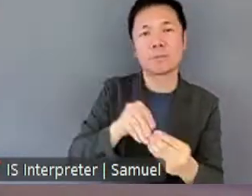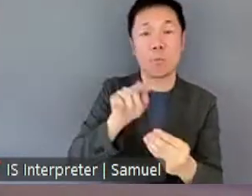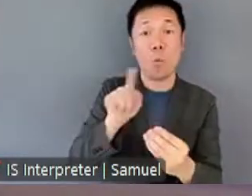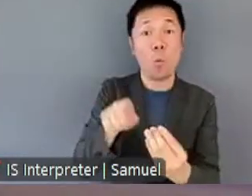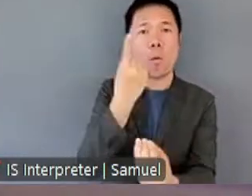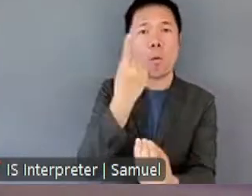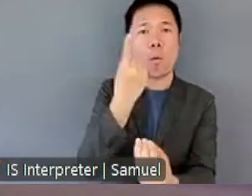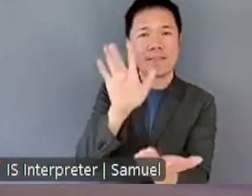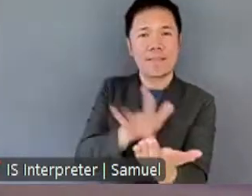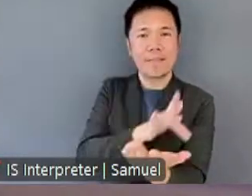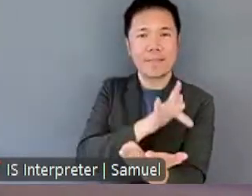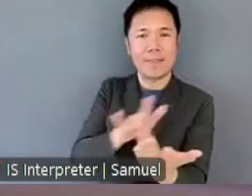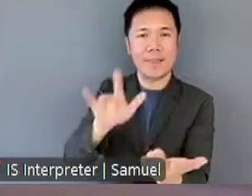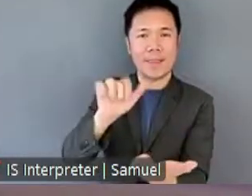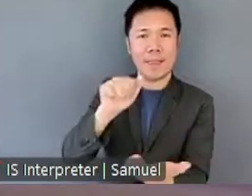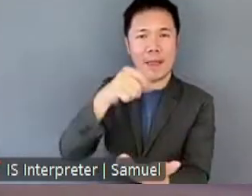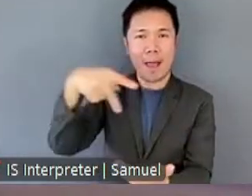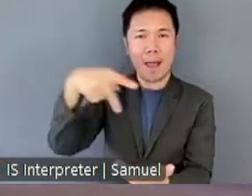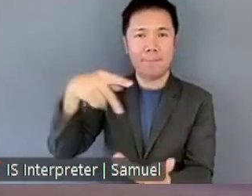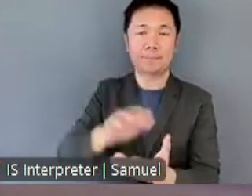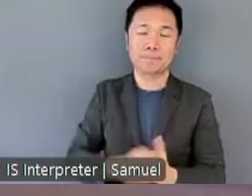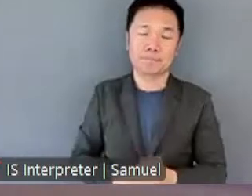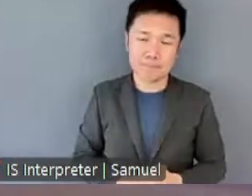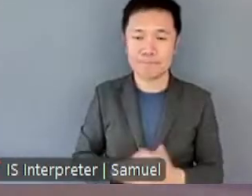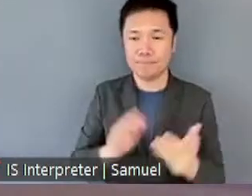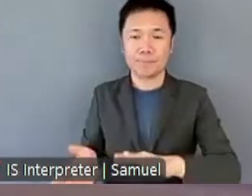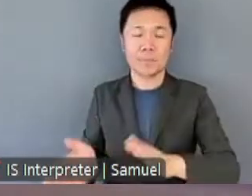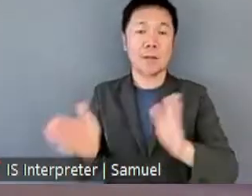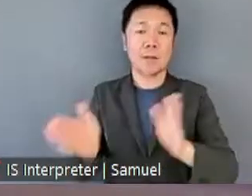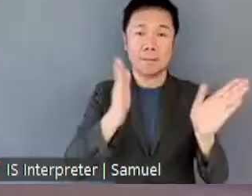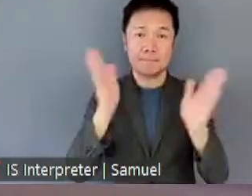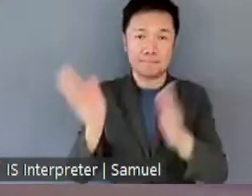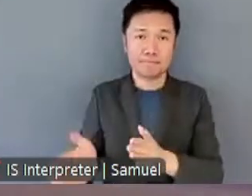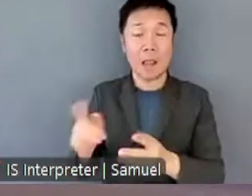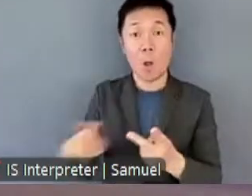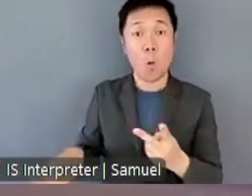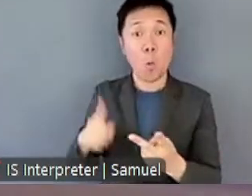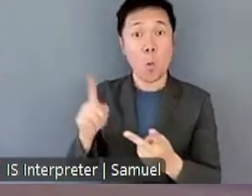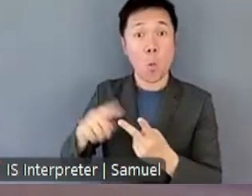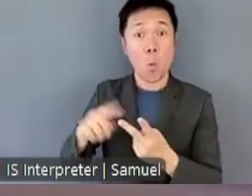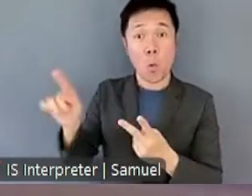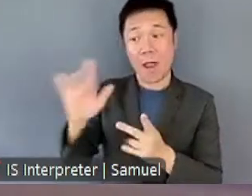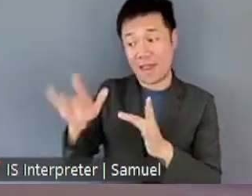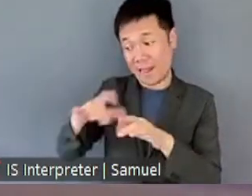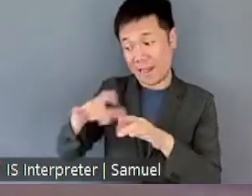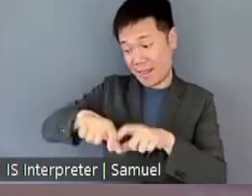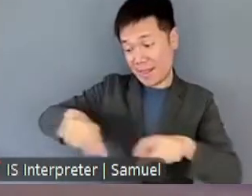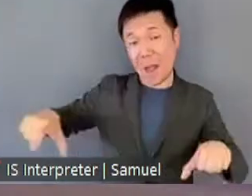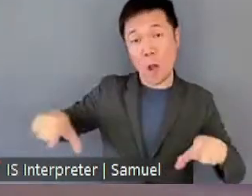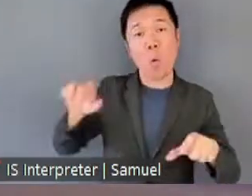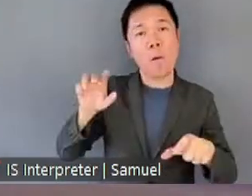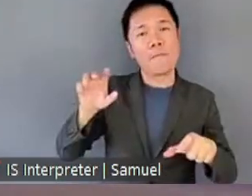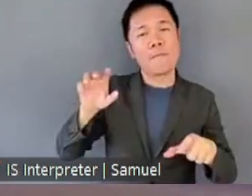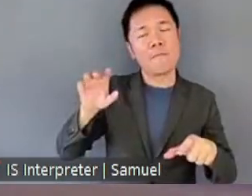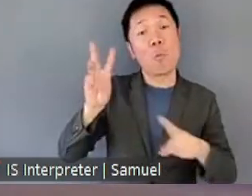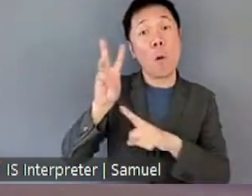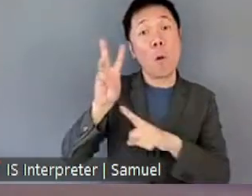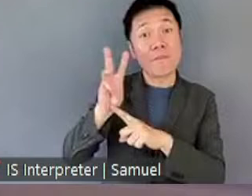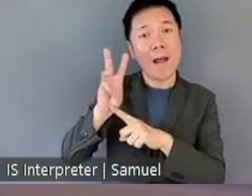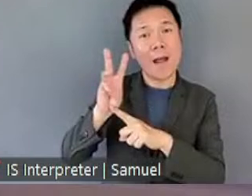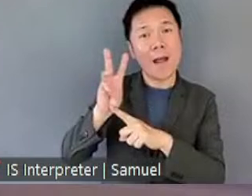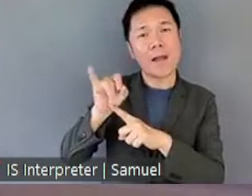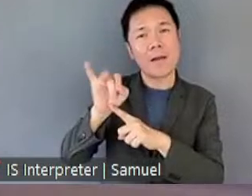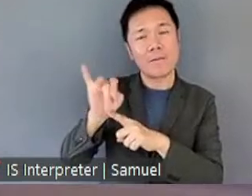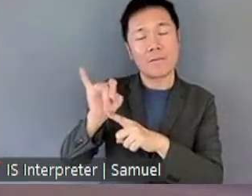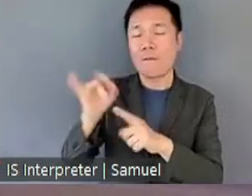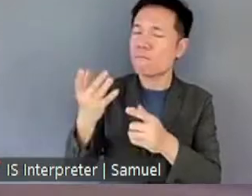Filipinos. The implementation of the National Fiber Backbone Phase 1 and installation of more than 13,000 free Wi-Fi sites all around the